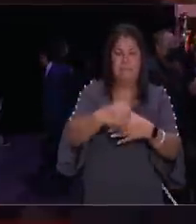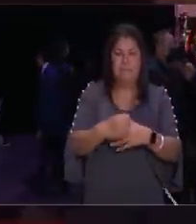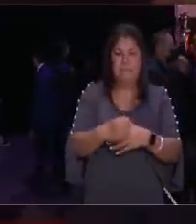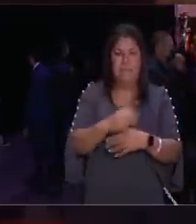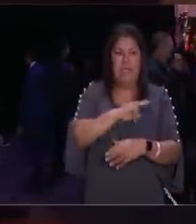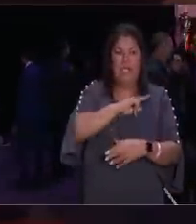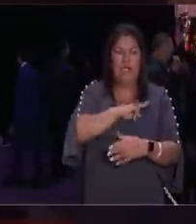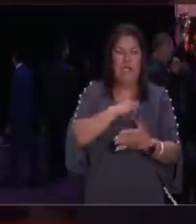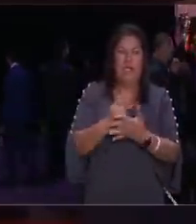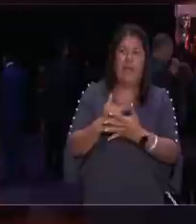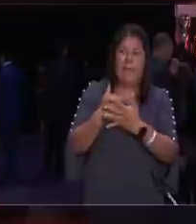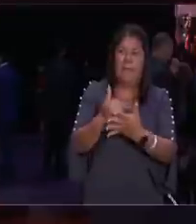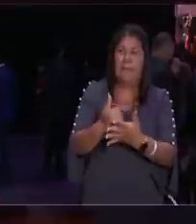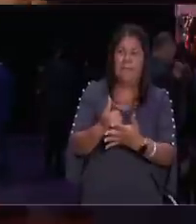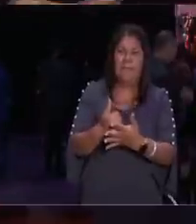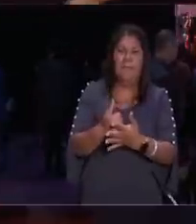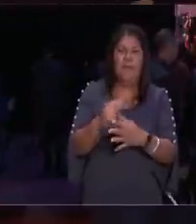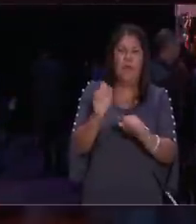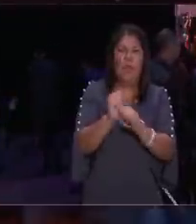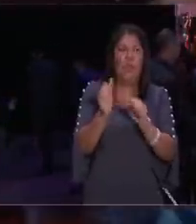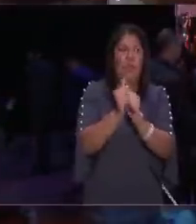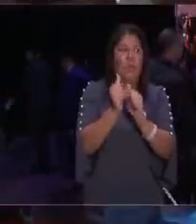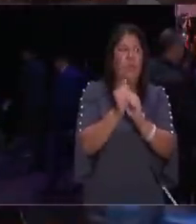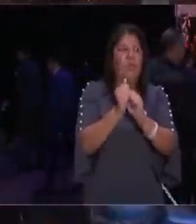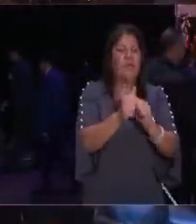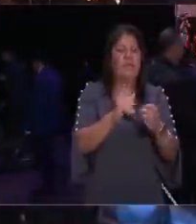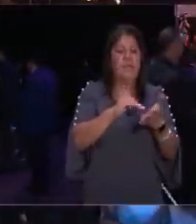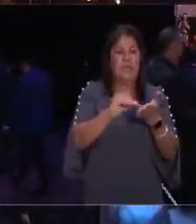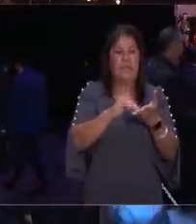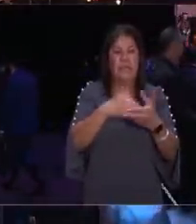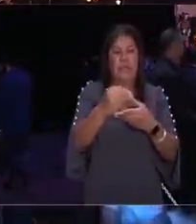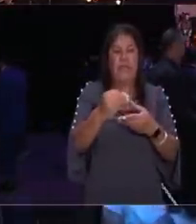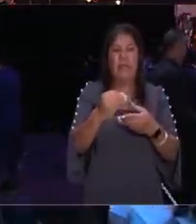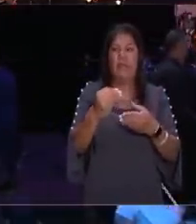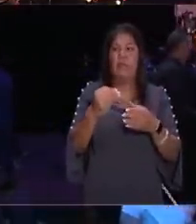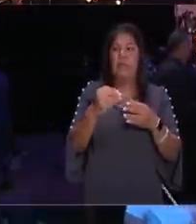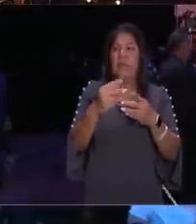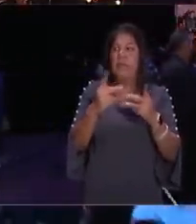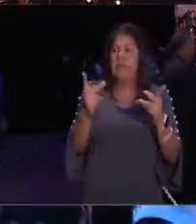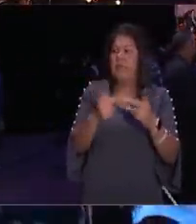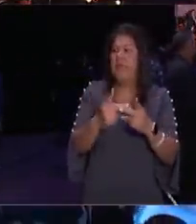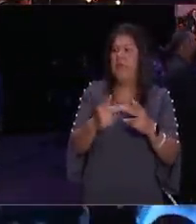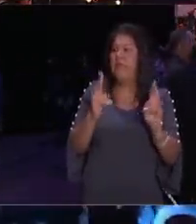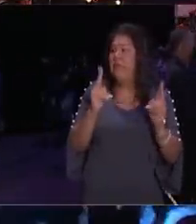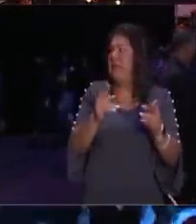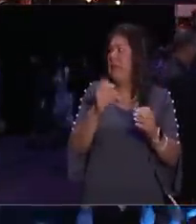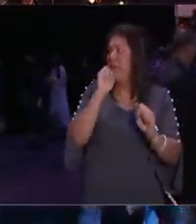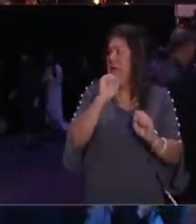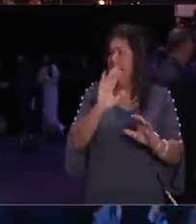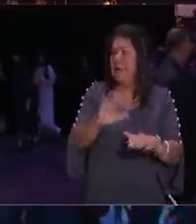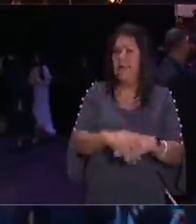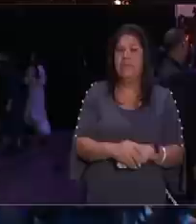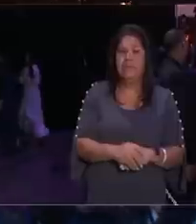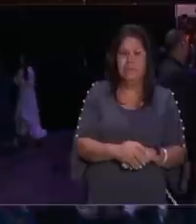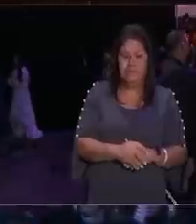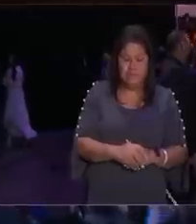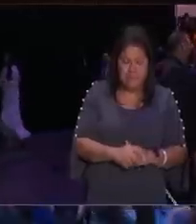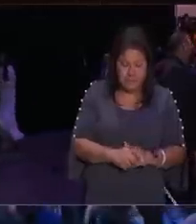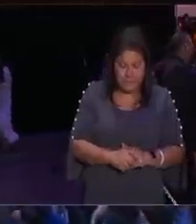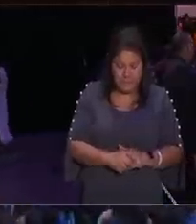our ushers a favor. Let's work with them to exit the arena as promptly as we can. God bless you.